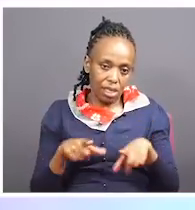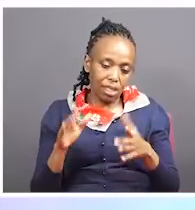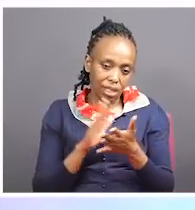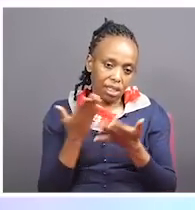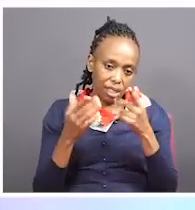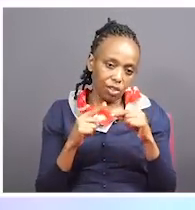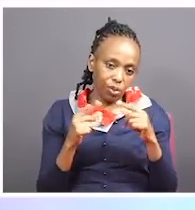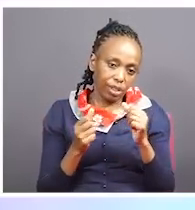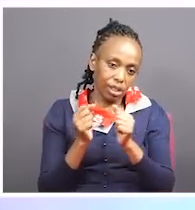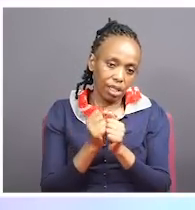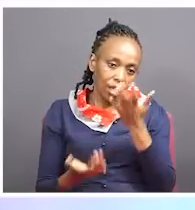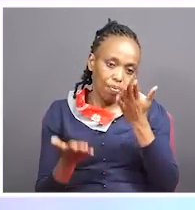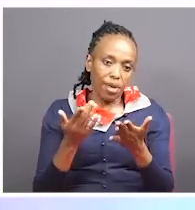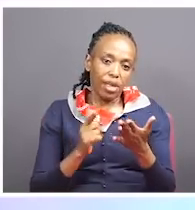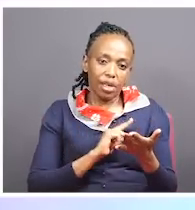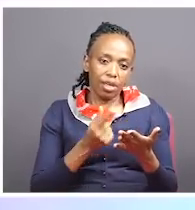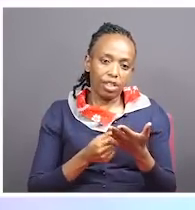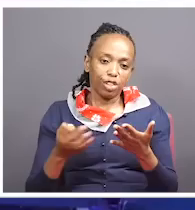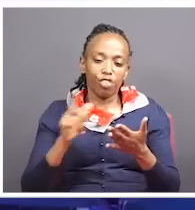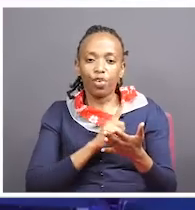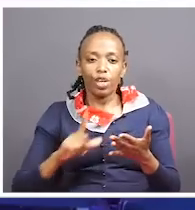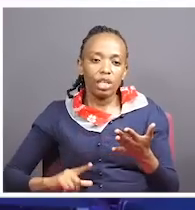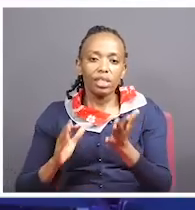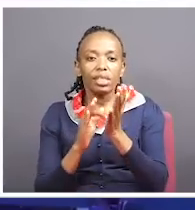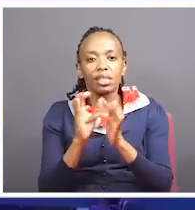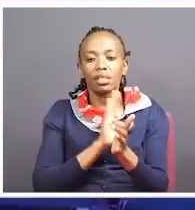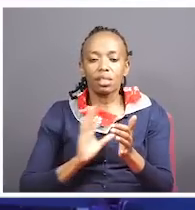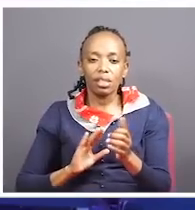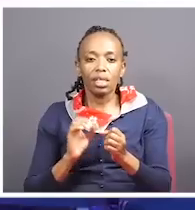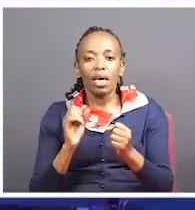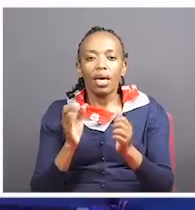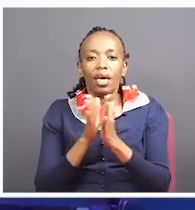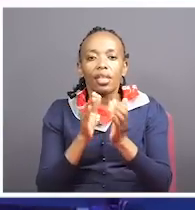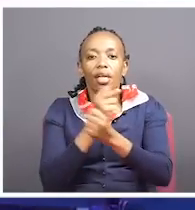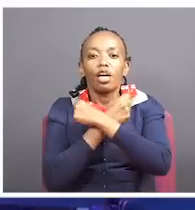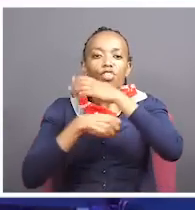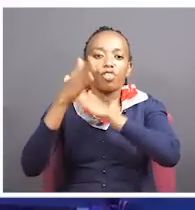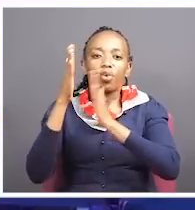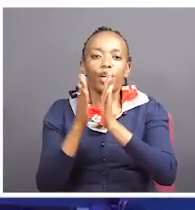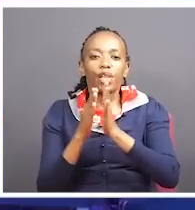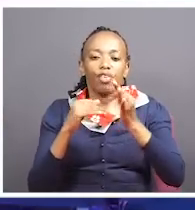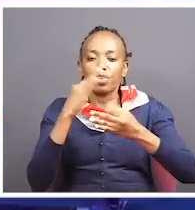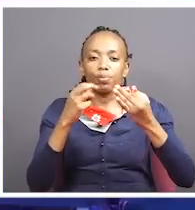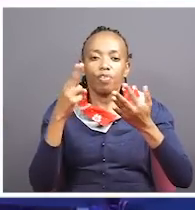let's share these words together. Now may the grace of our Lord Jesus Christ and the love of God